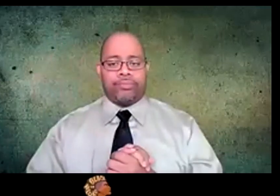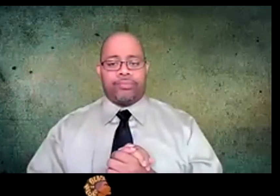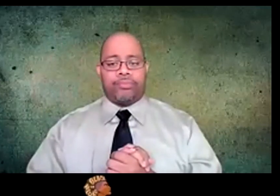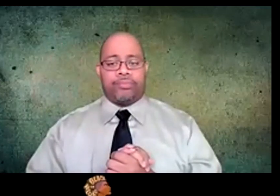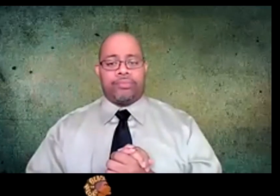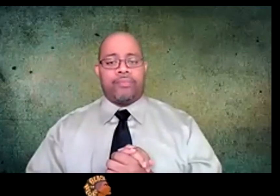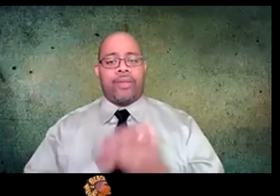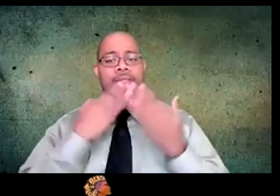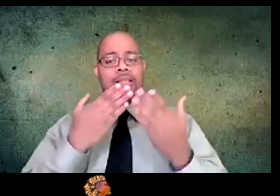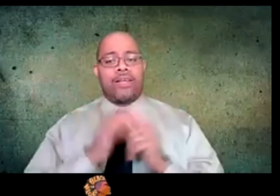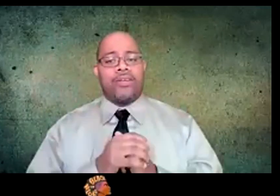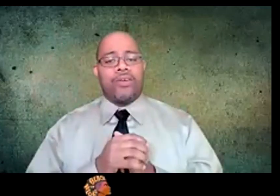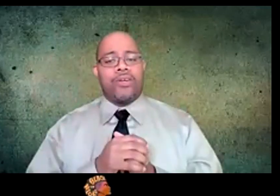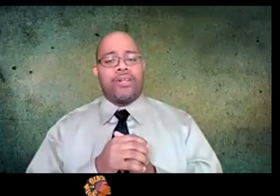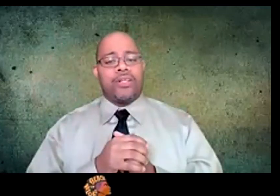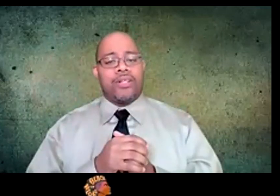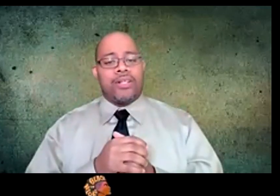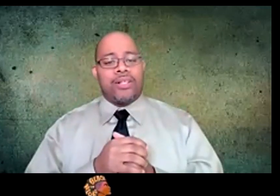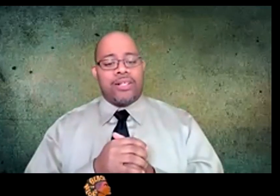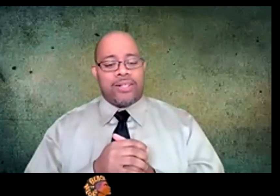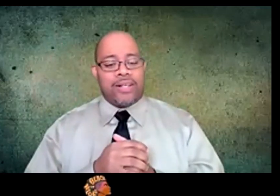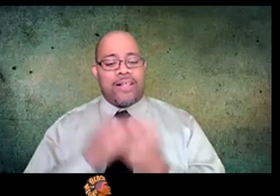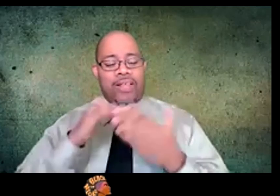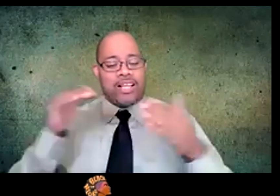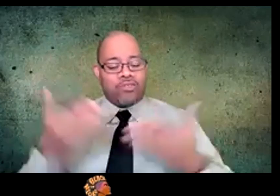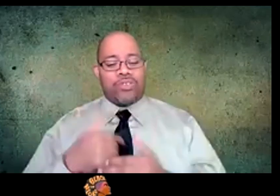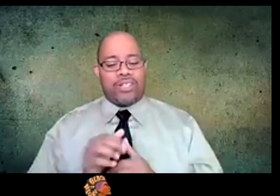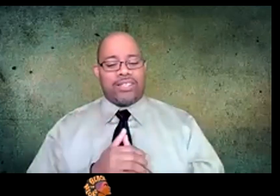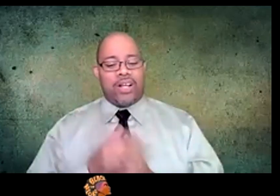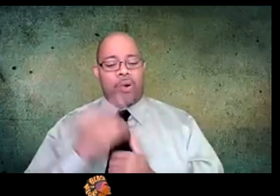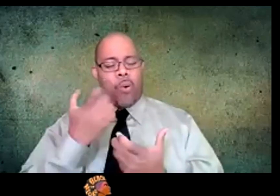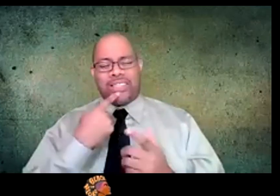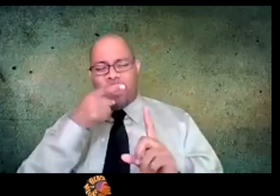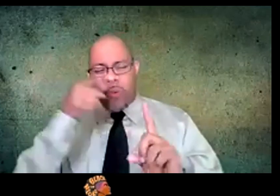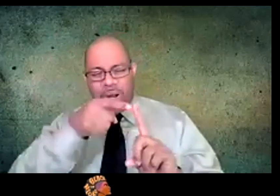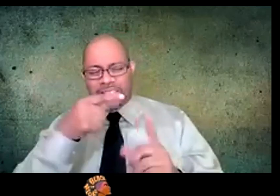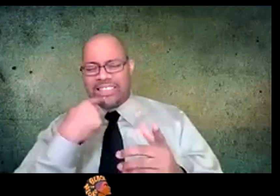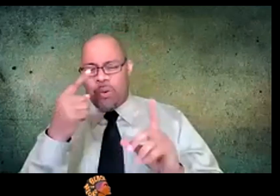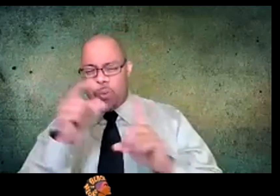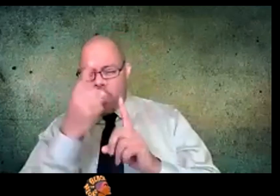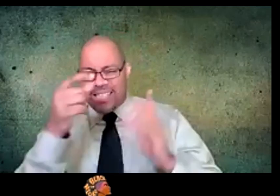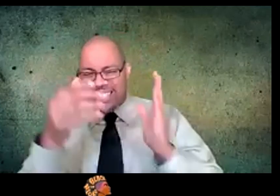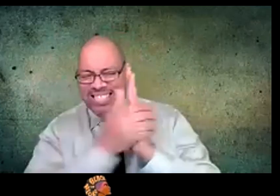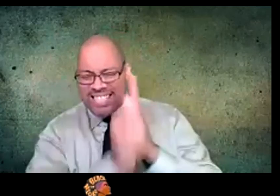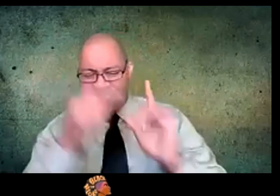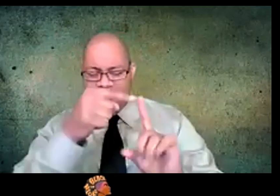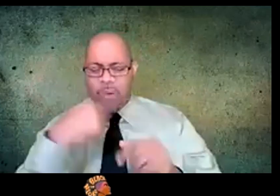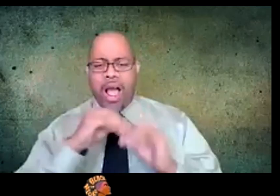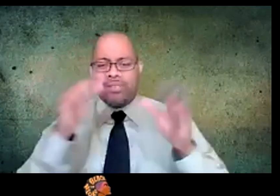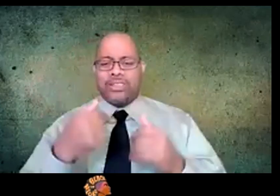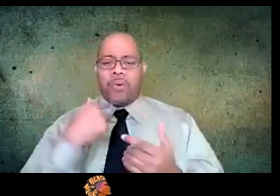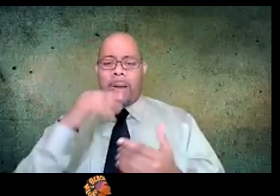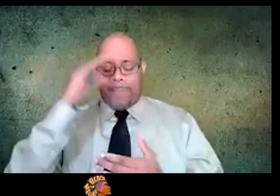Thank you. So it's a great intro, but we're going to go into one word you said specifically, which is talent. And obviously we're here with Black Neuro,